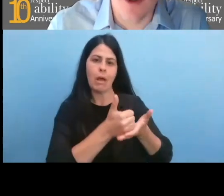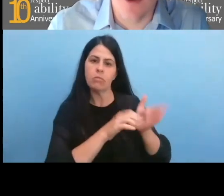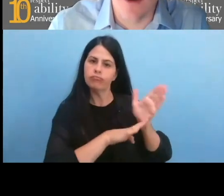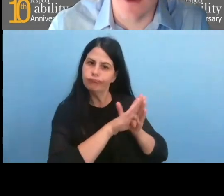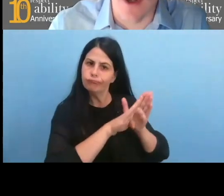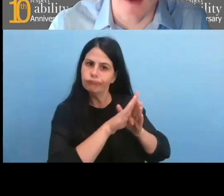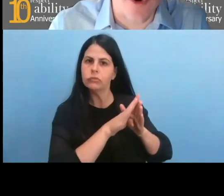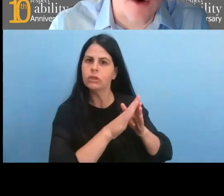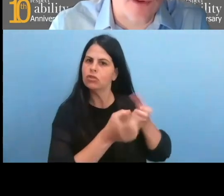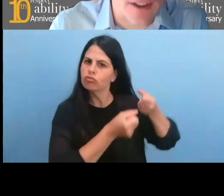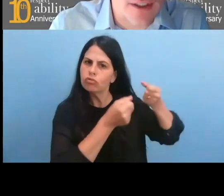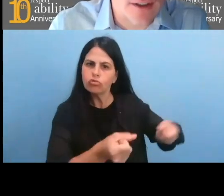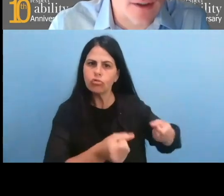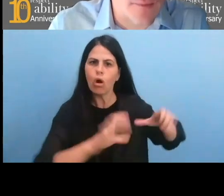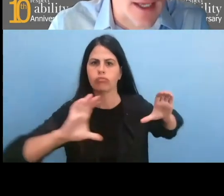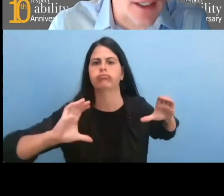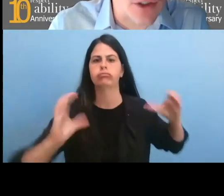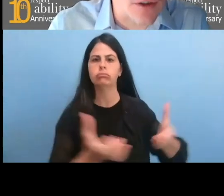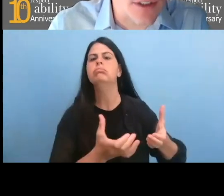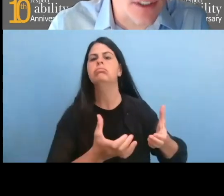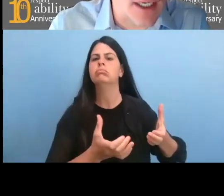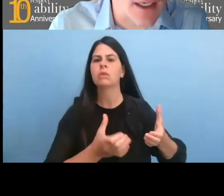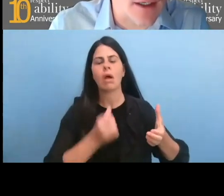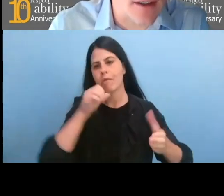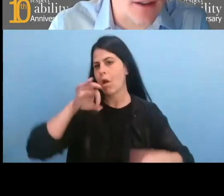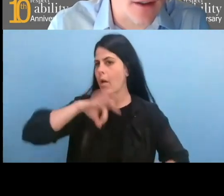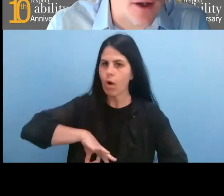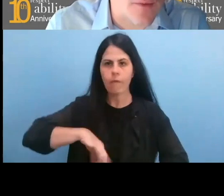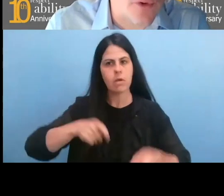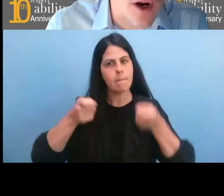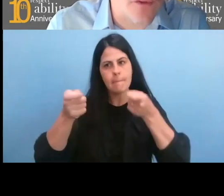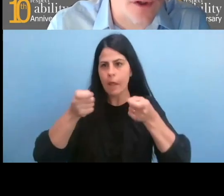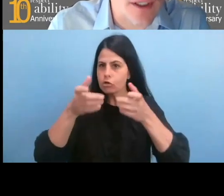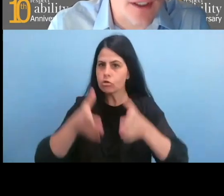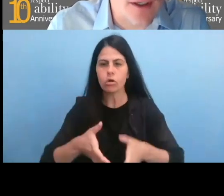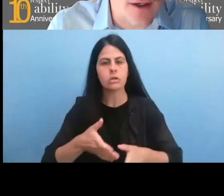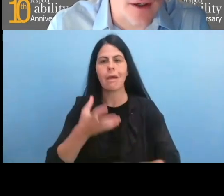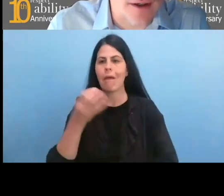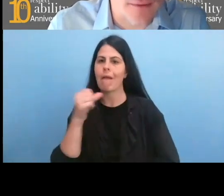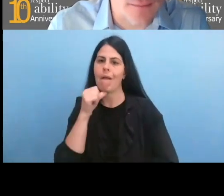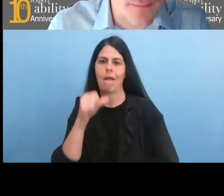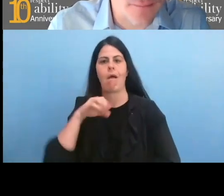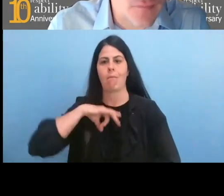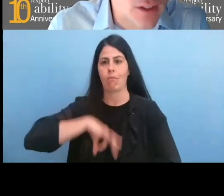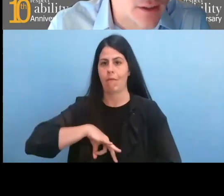of nonprofit managers and nonprofit